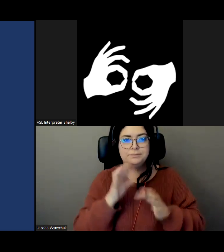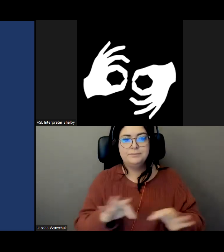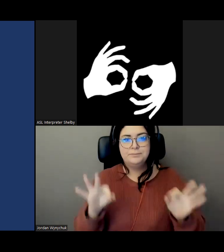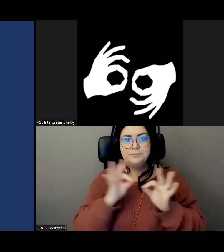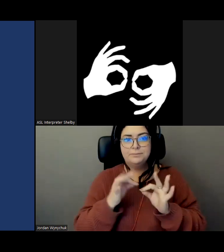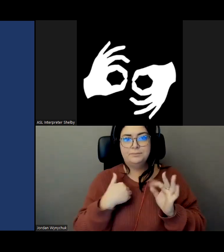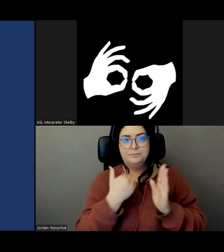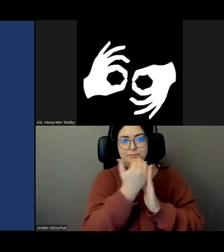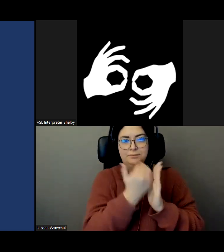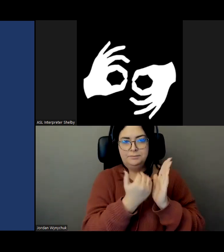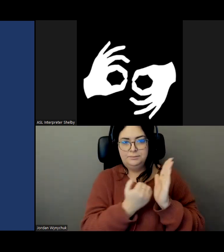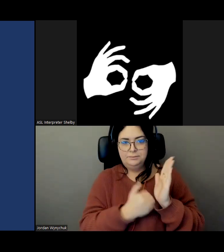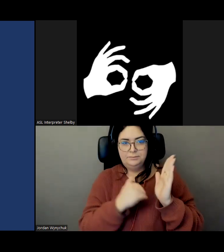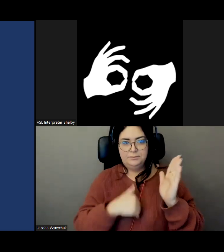important